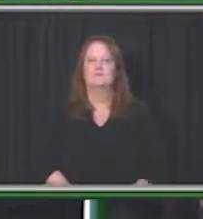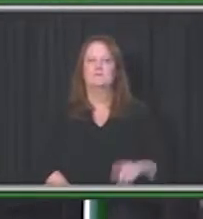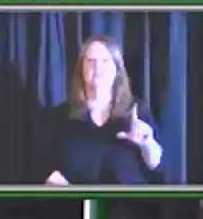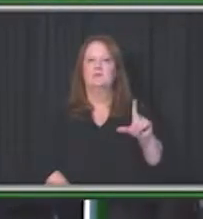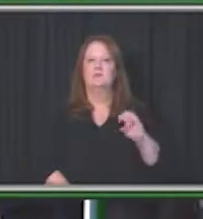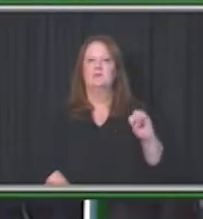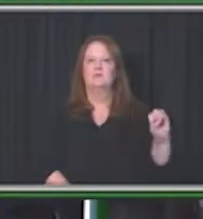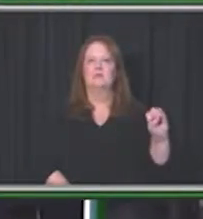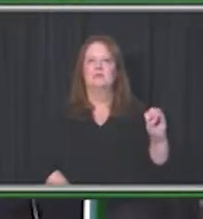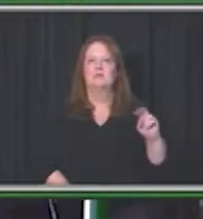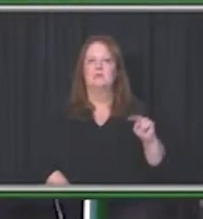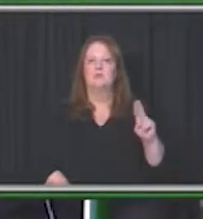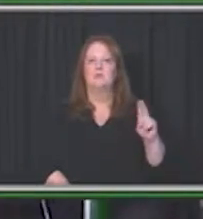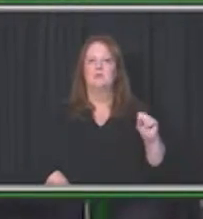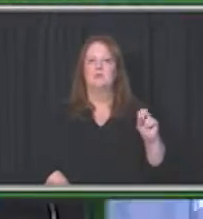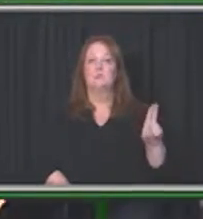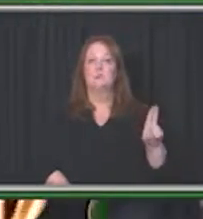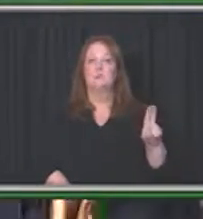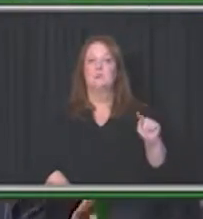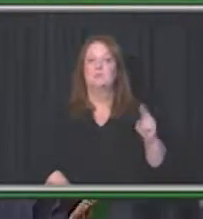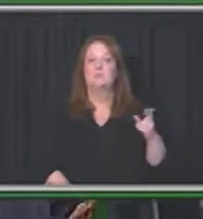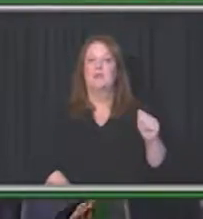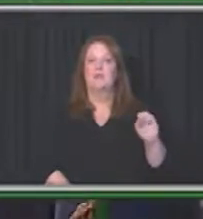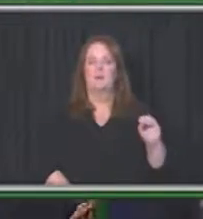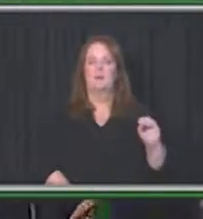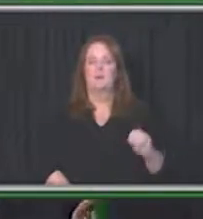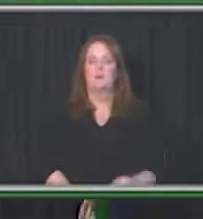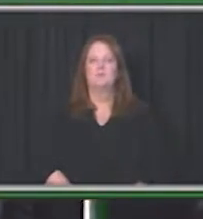Lee Nusu Tao.